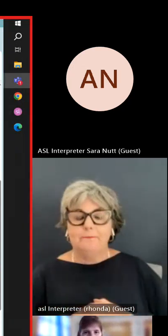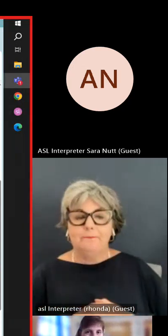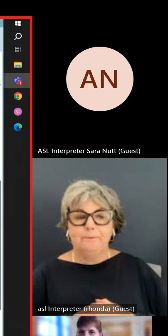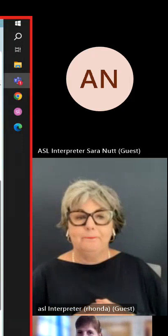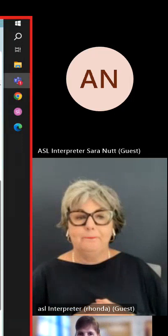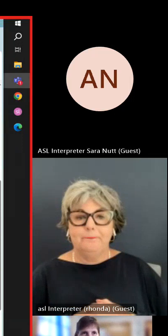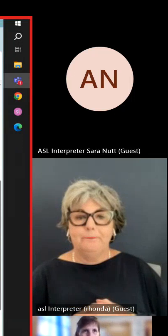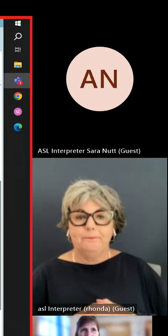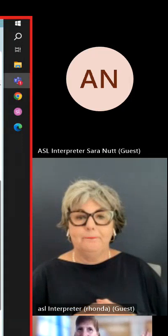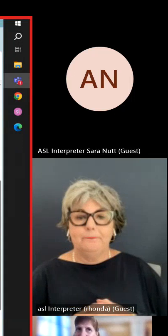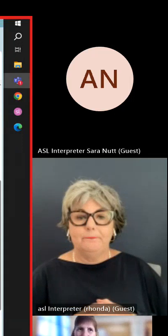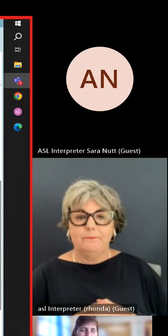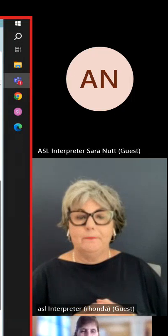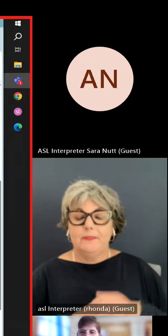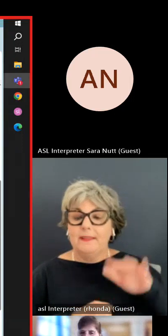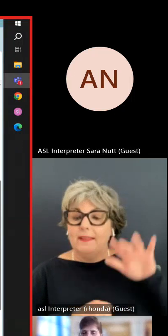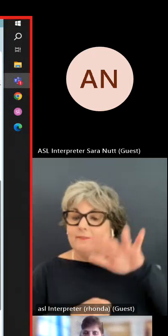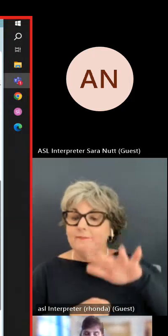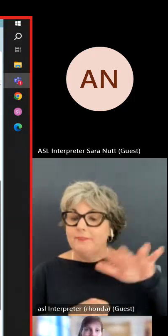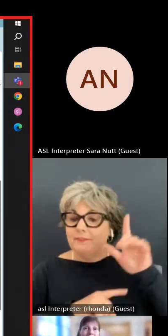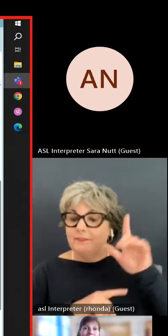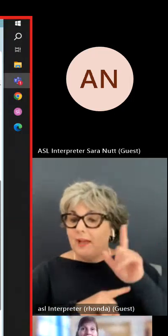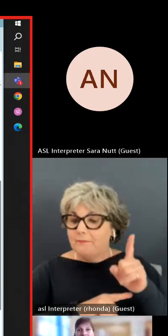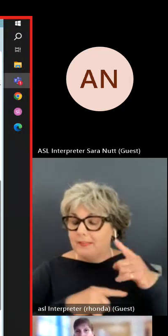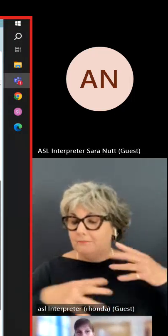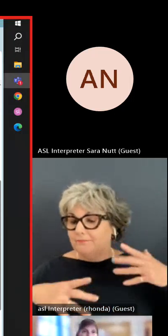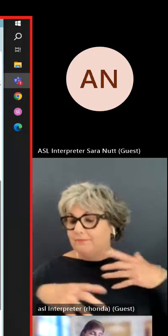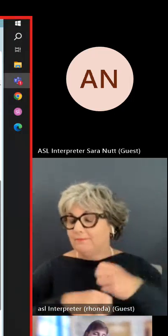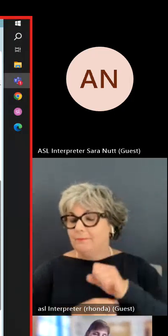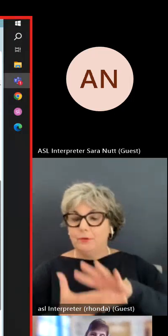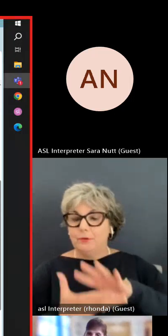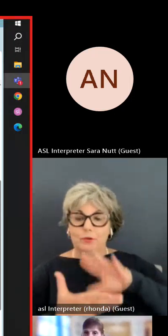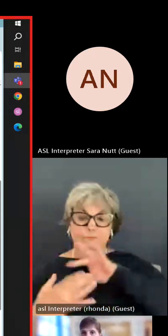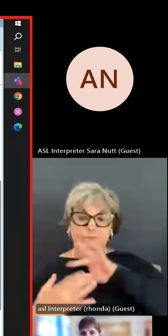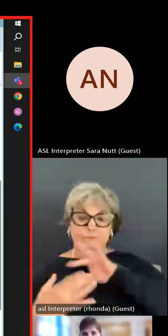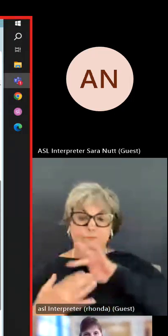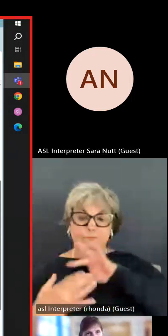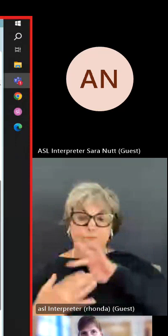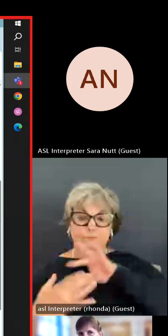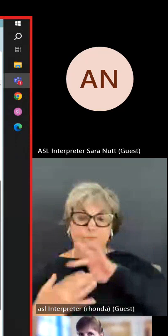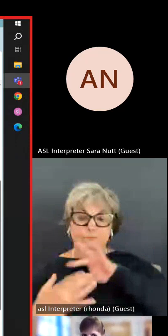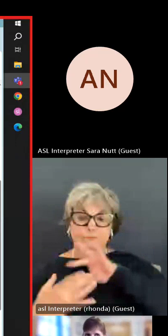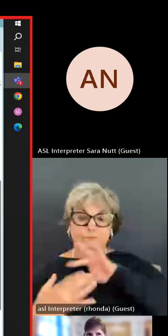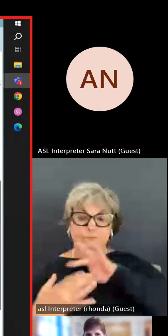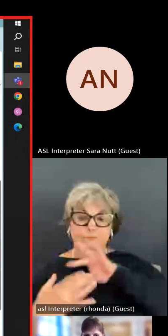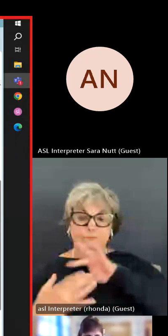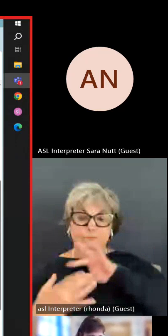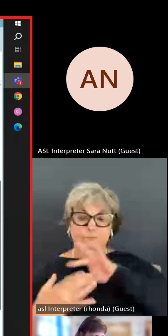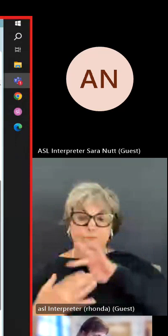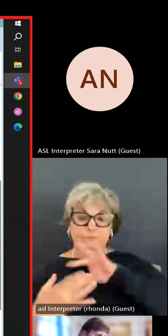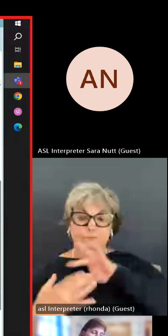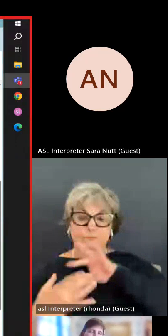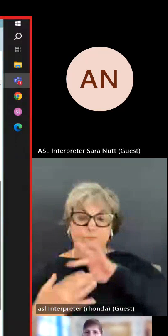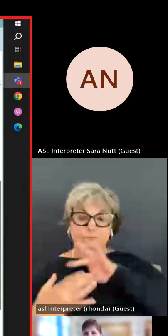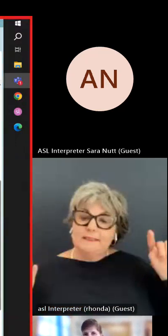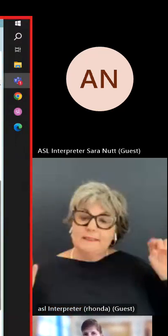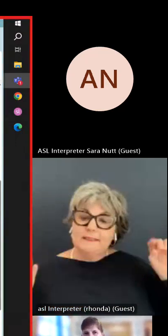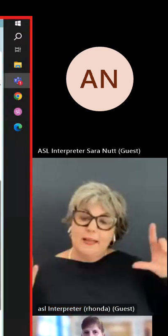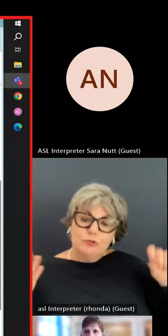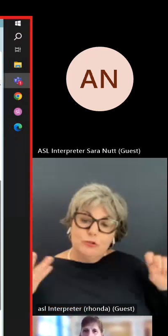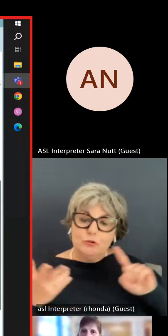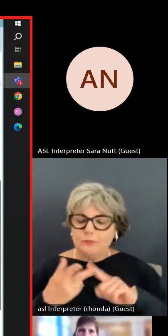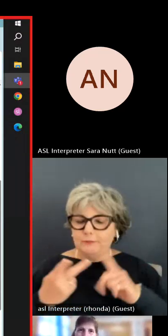In just 55 minutes, you're going to discover how to connect with your audience, and I'll give you some design tools, and you'll figure